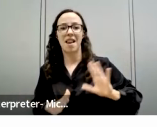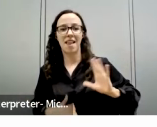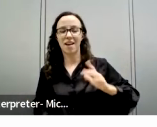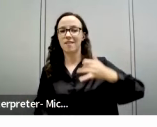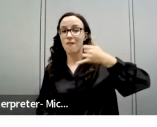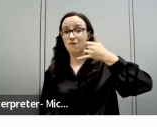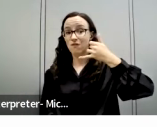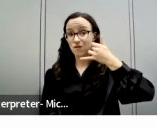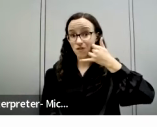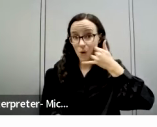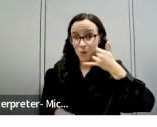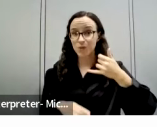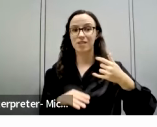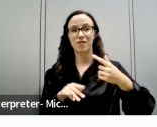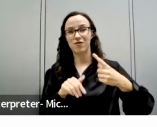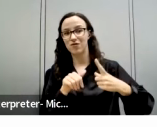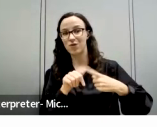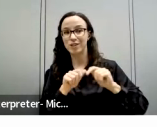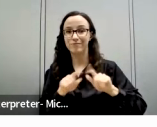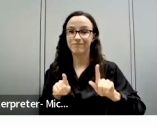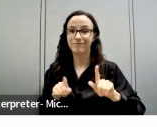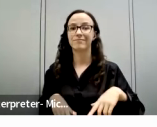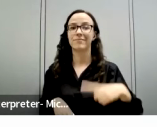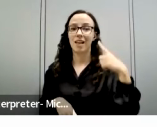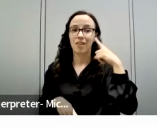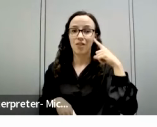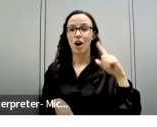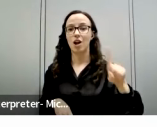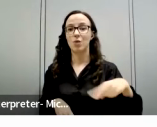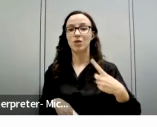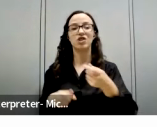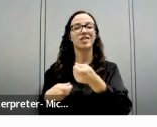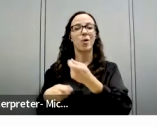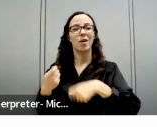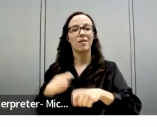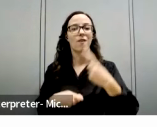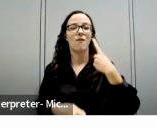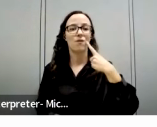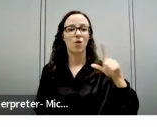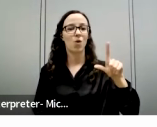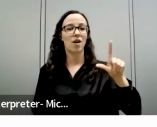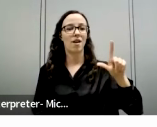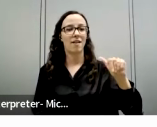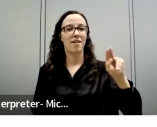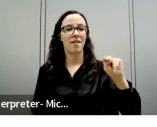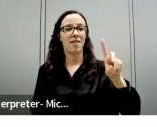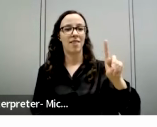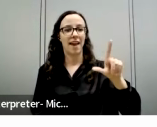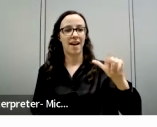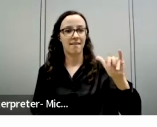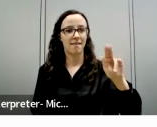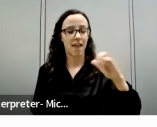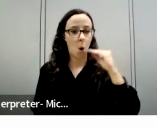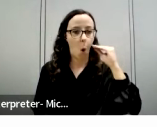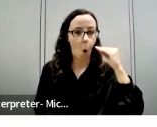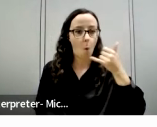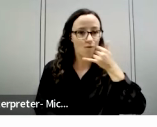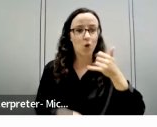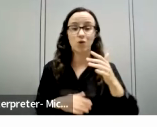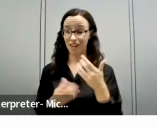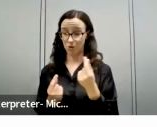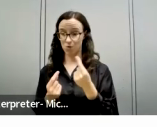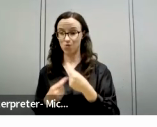first came out, that's what people used them for. They thought of them as just a replacement for their old phones. Talk to people, text people.